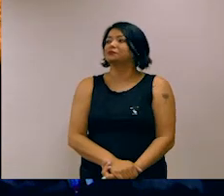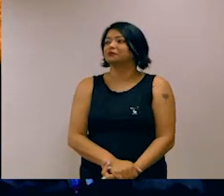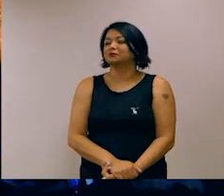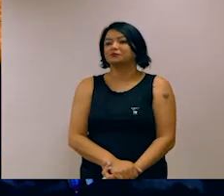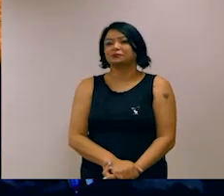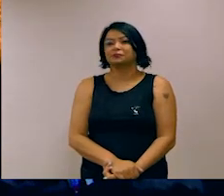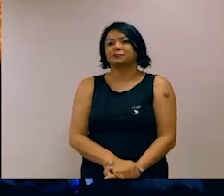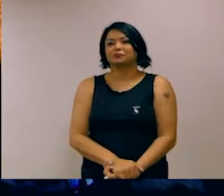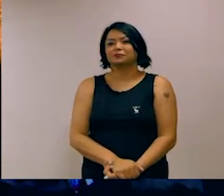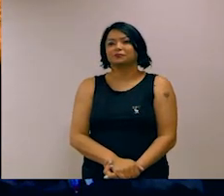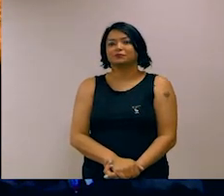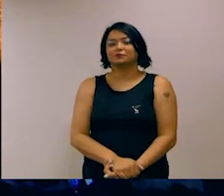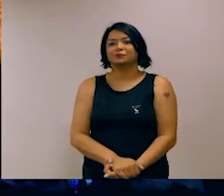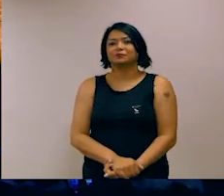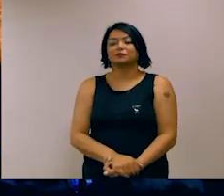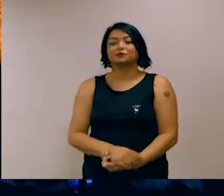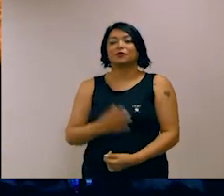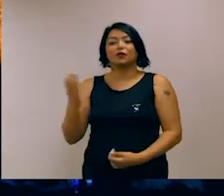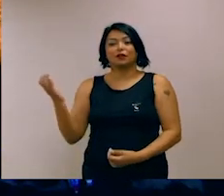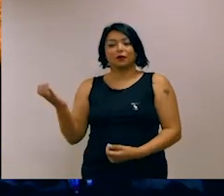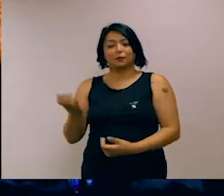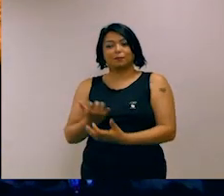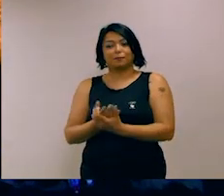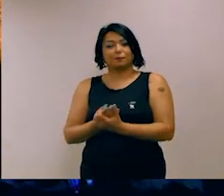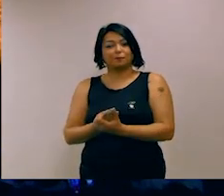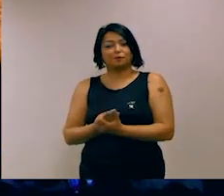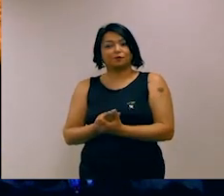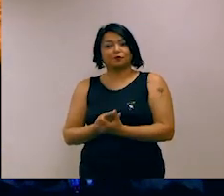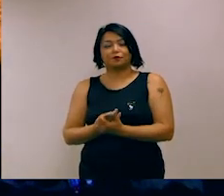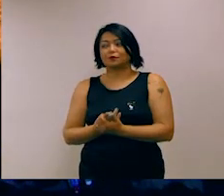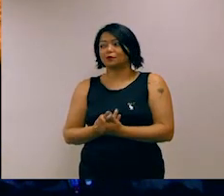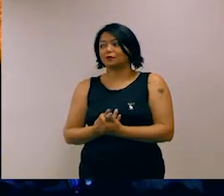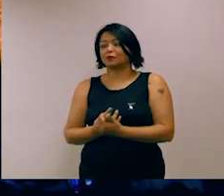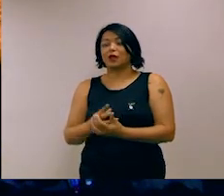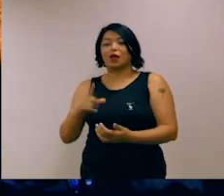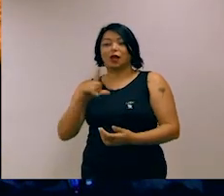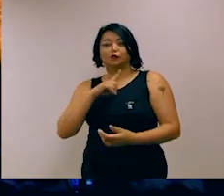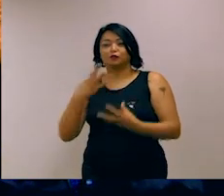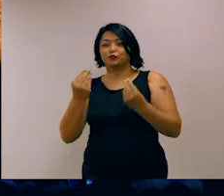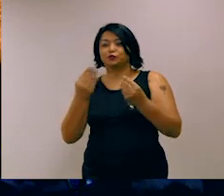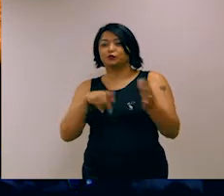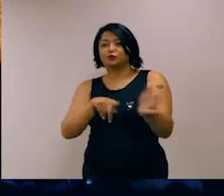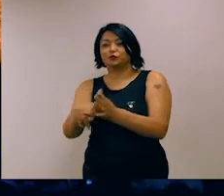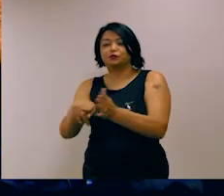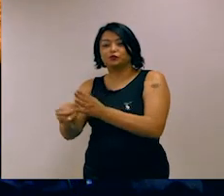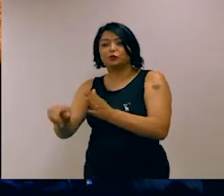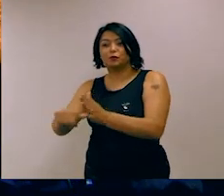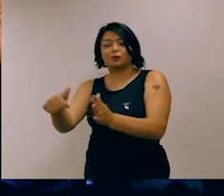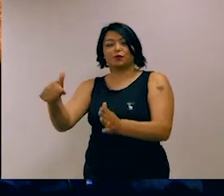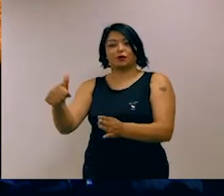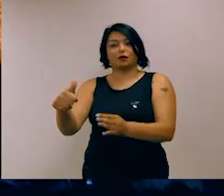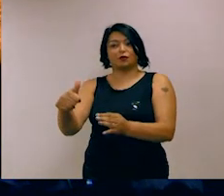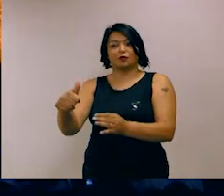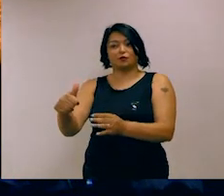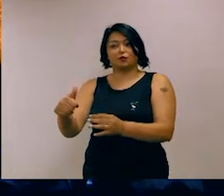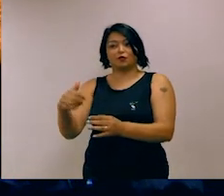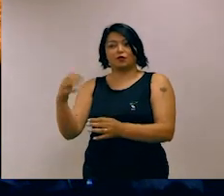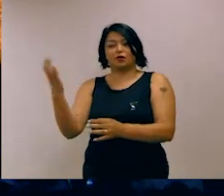Okay. We have plenty of questions here, but first of all, I'd like to highlight